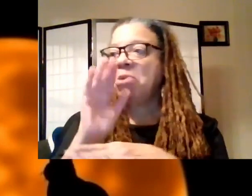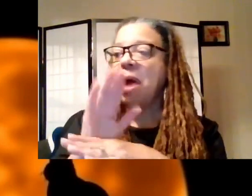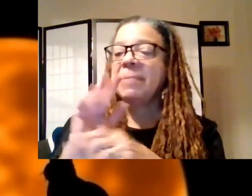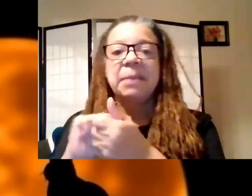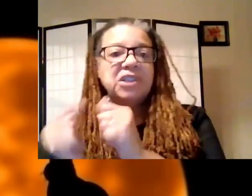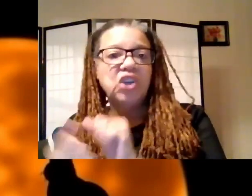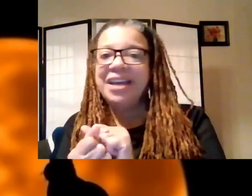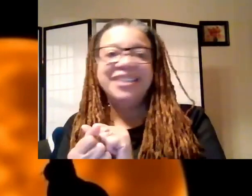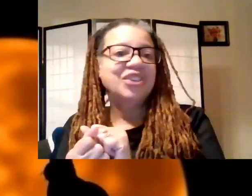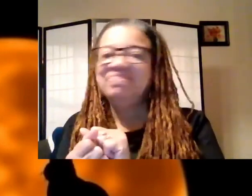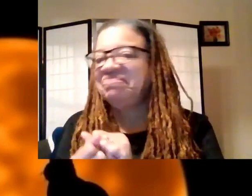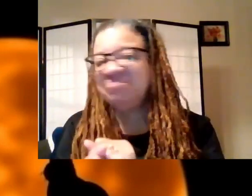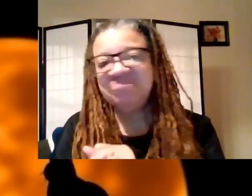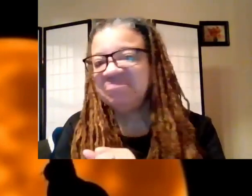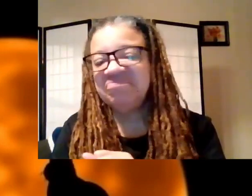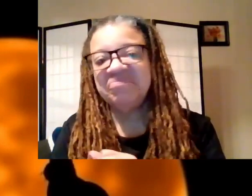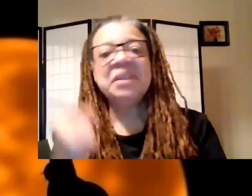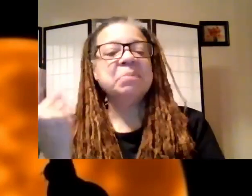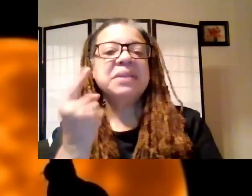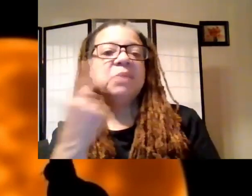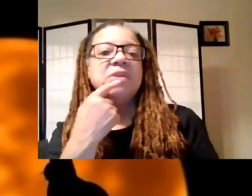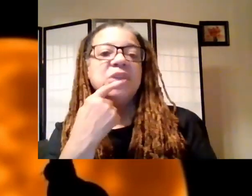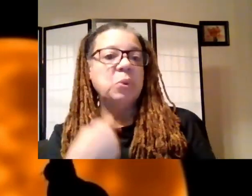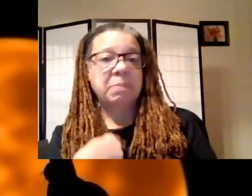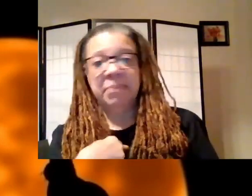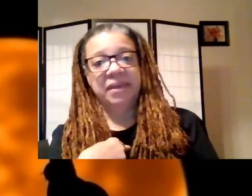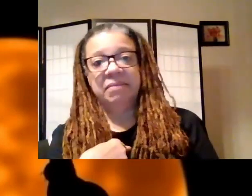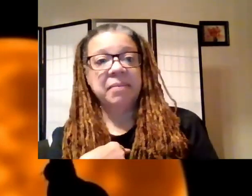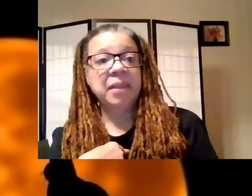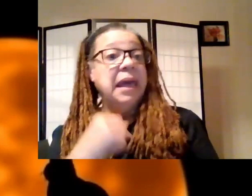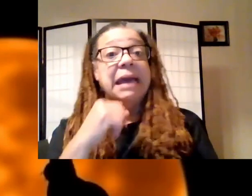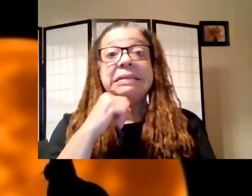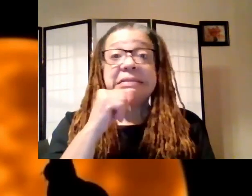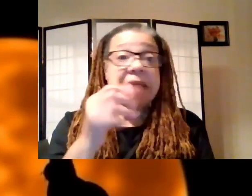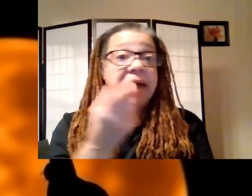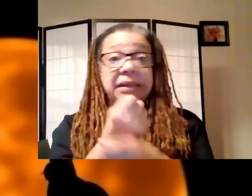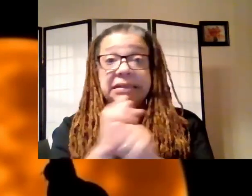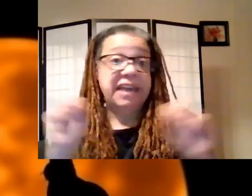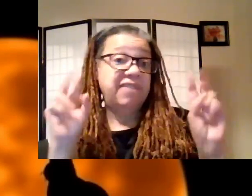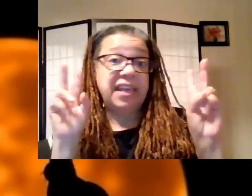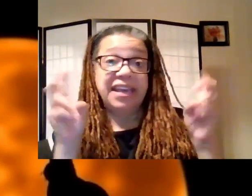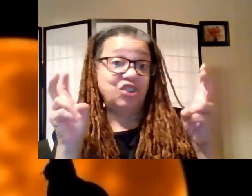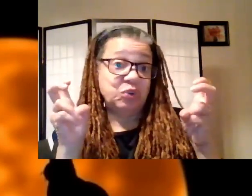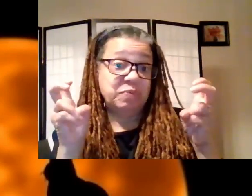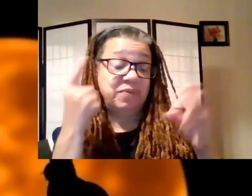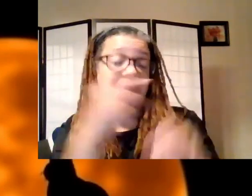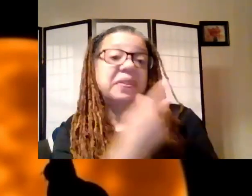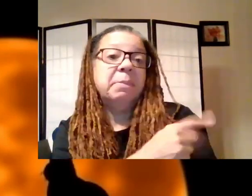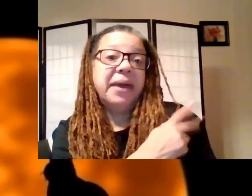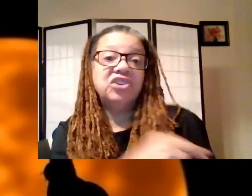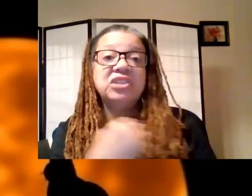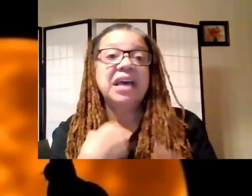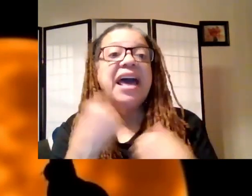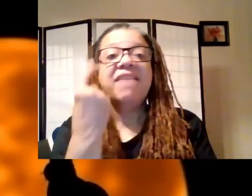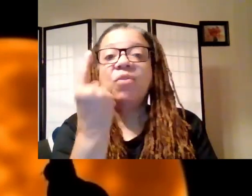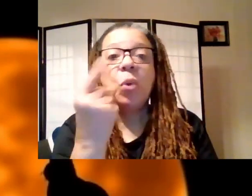and everything. But I was also told that it is not a safety issue for the patients to have